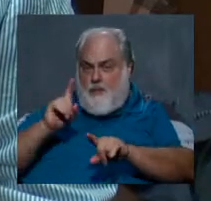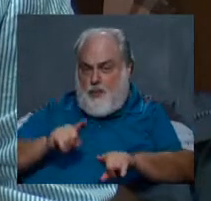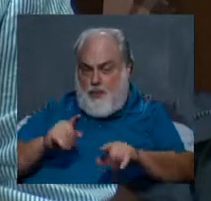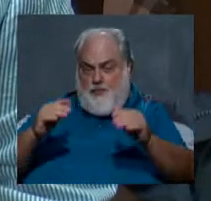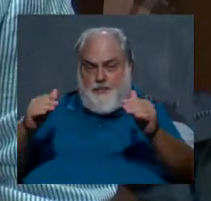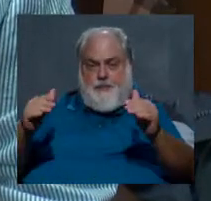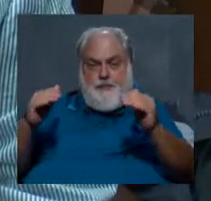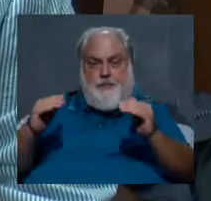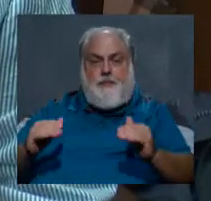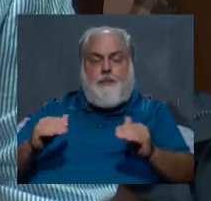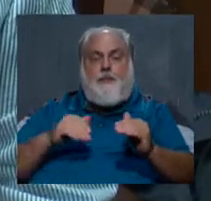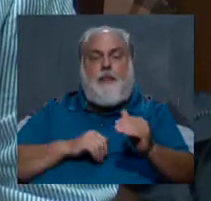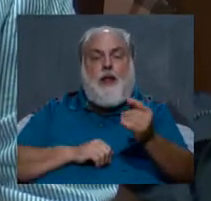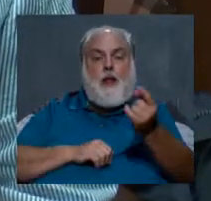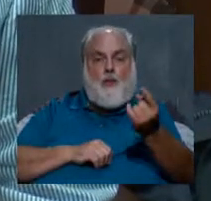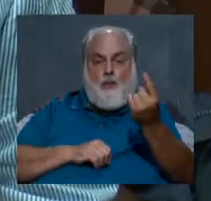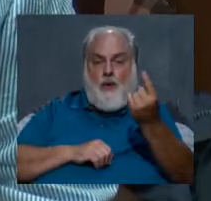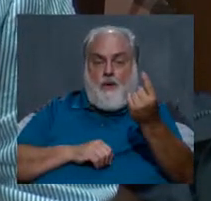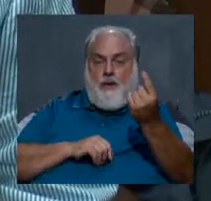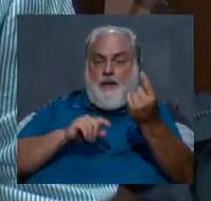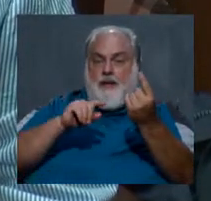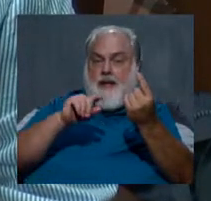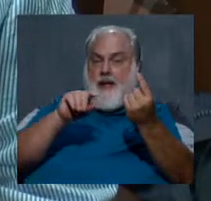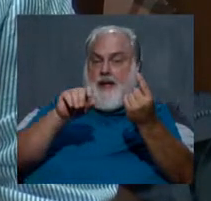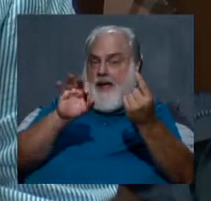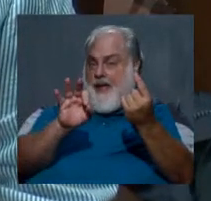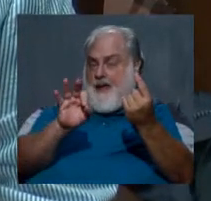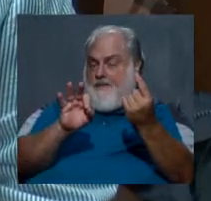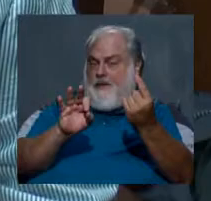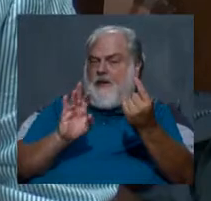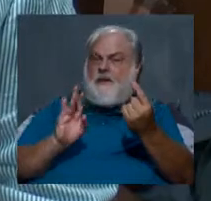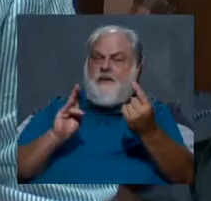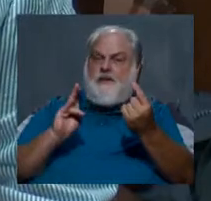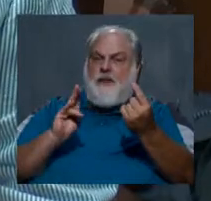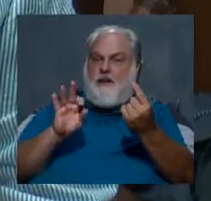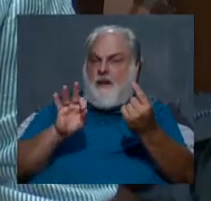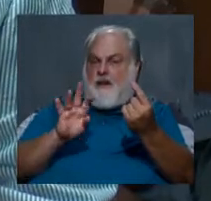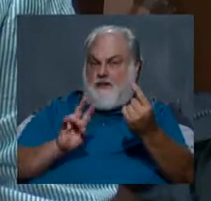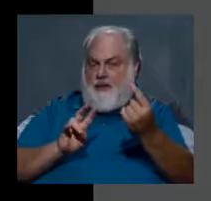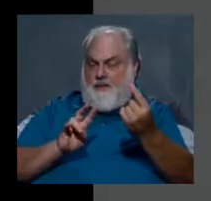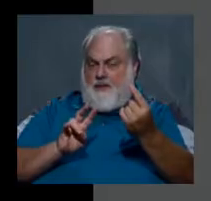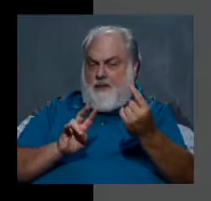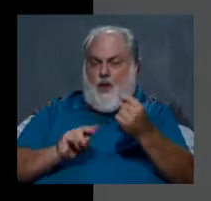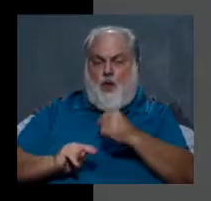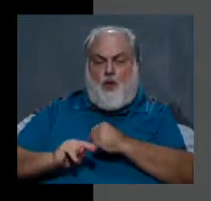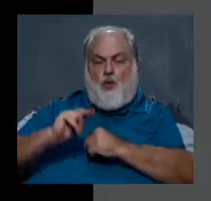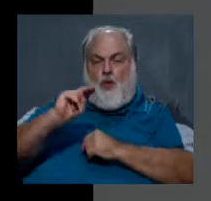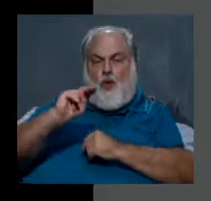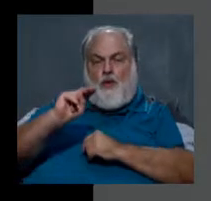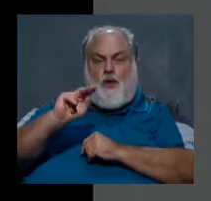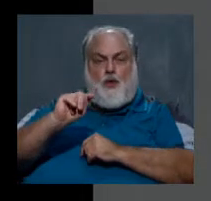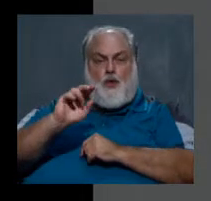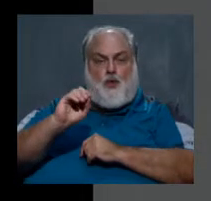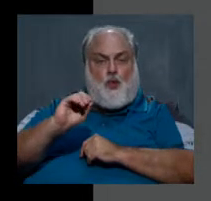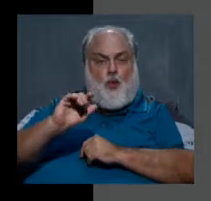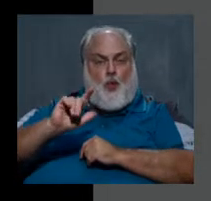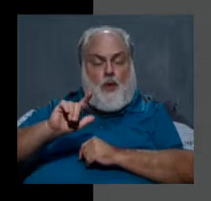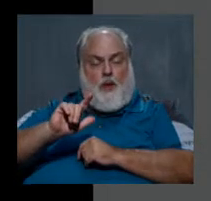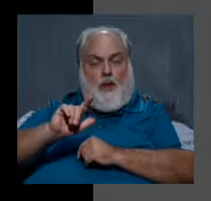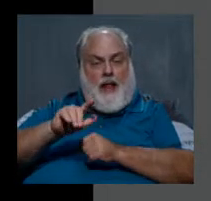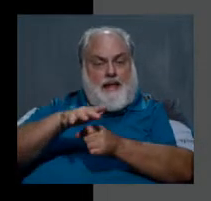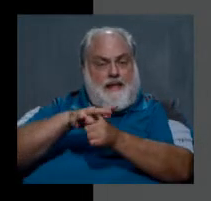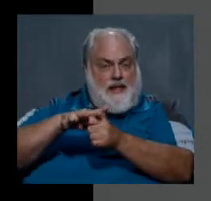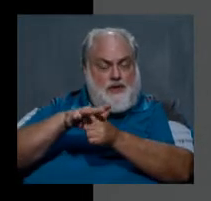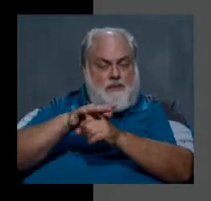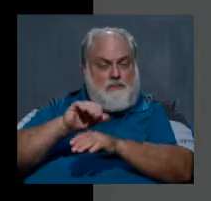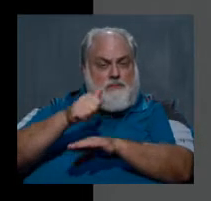report. Item number one, file number S-1797, Northern Tool Edition preliminary final plat, located